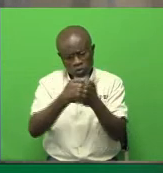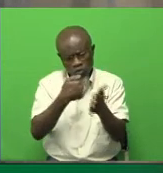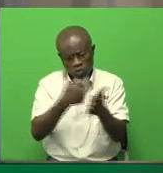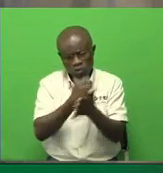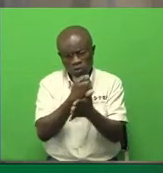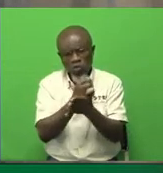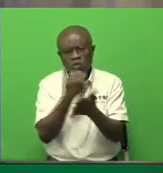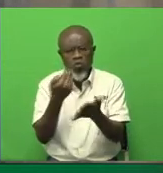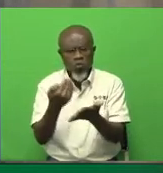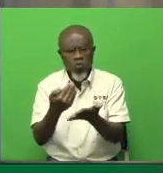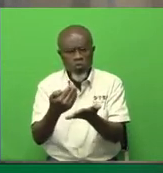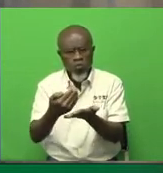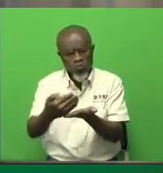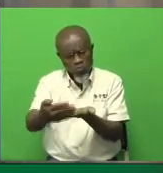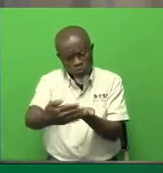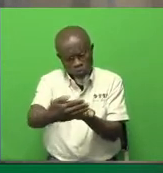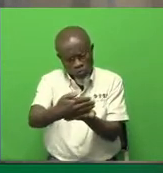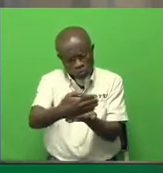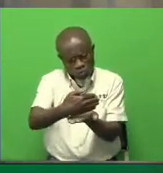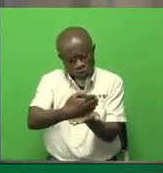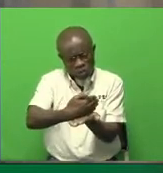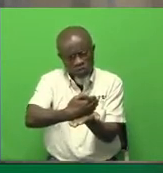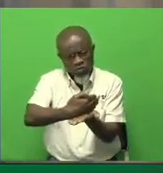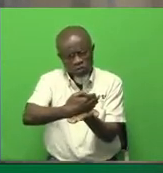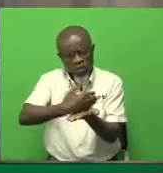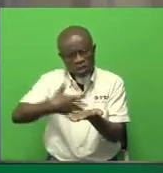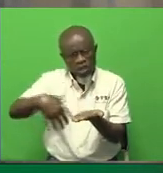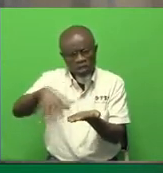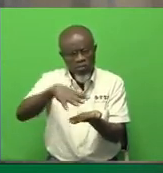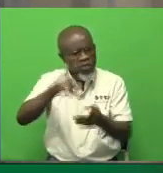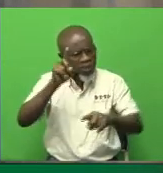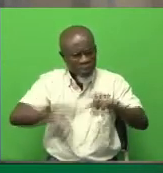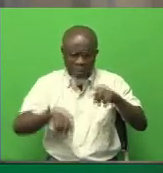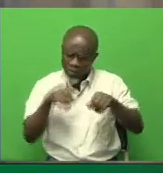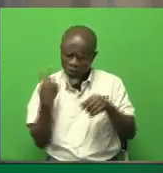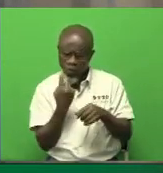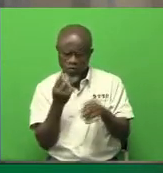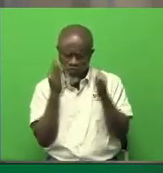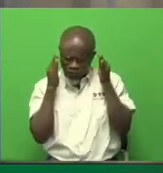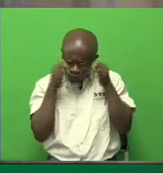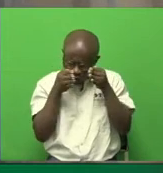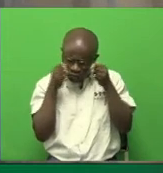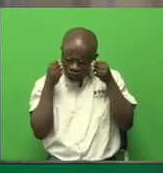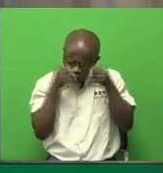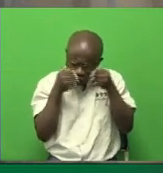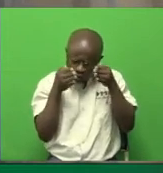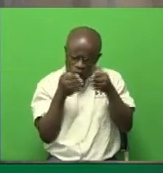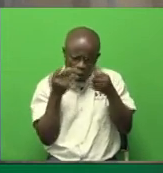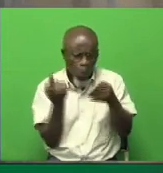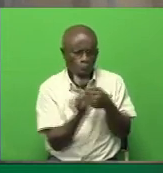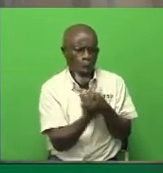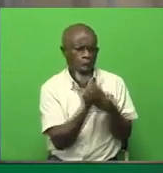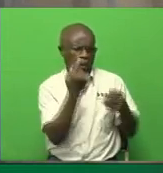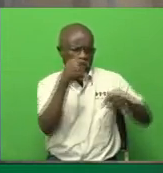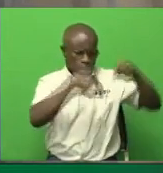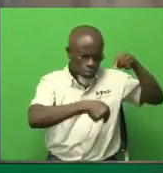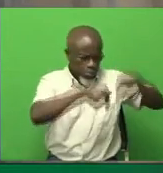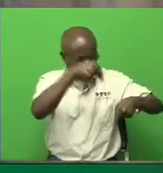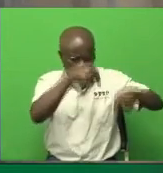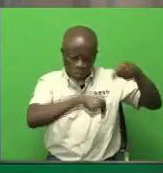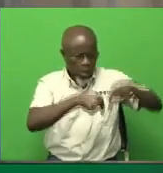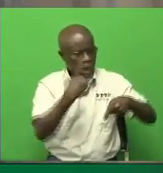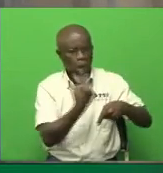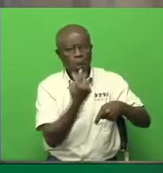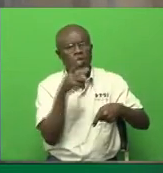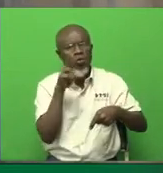schemes which seems which deals and programs we cannot continue to put all the eggs in energy bastard given the volatility of